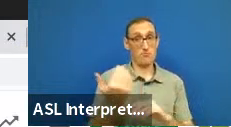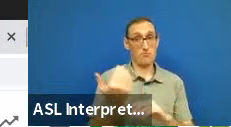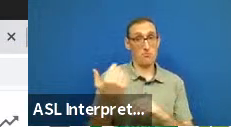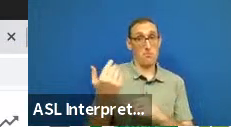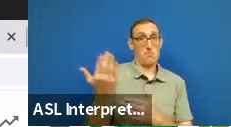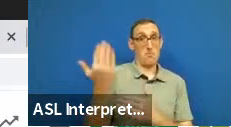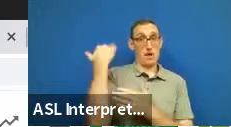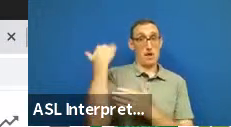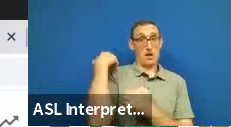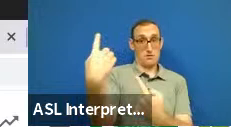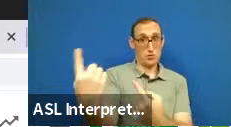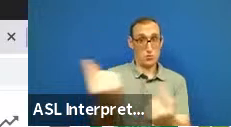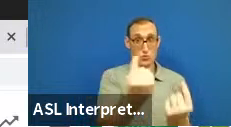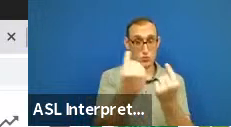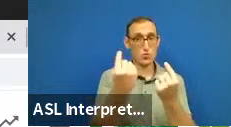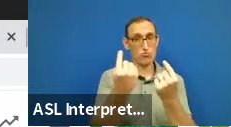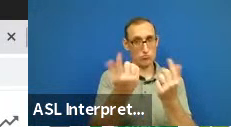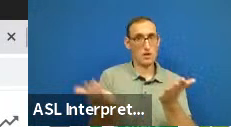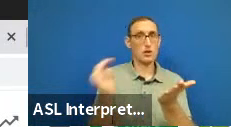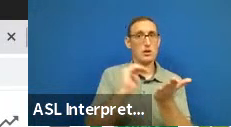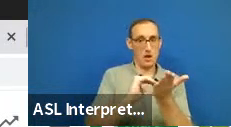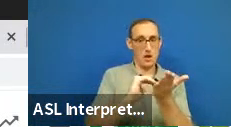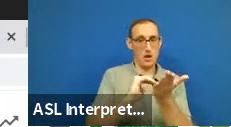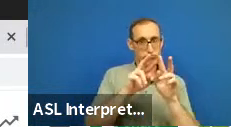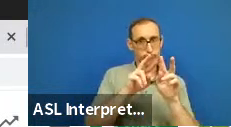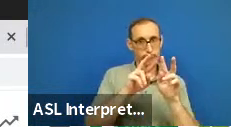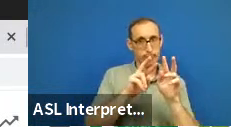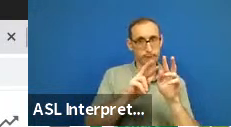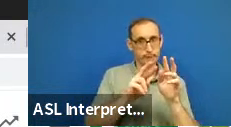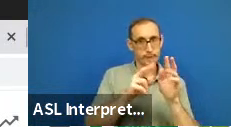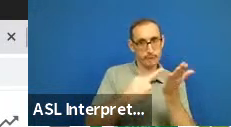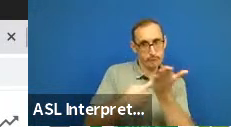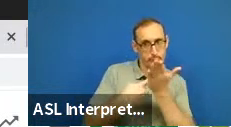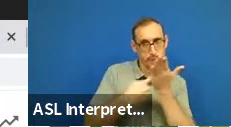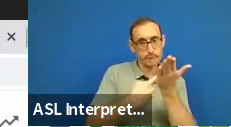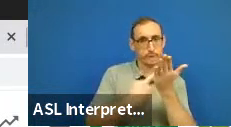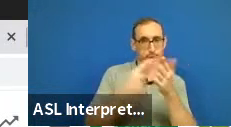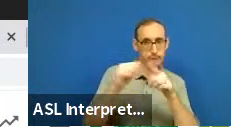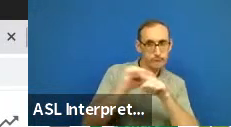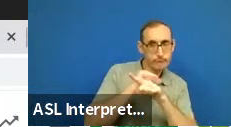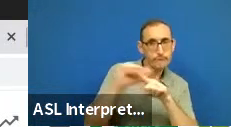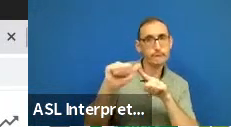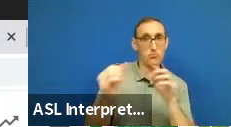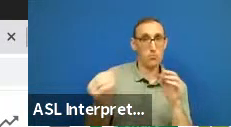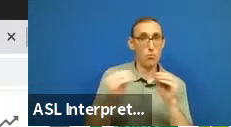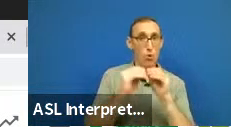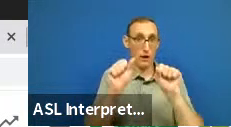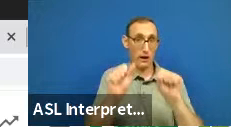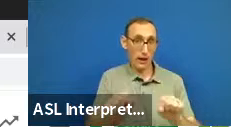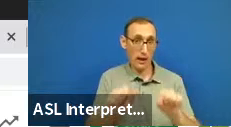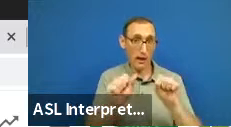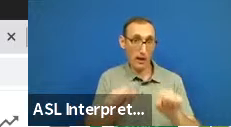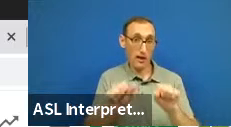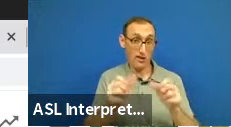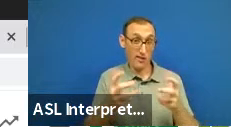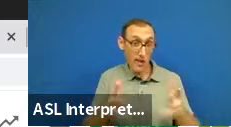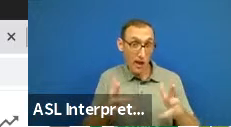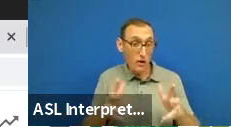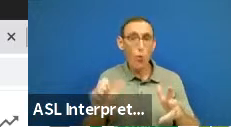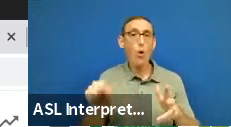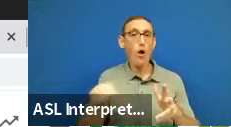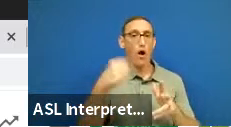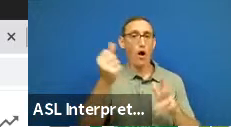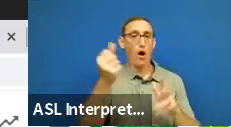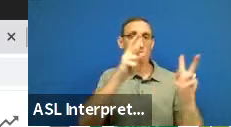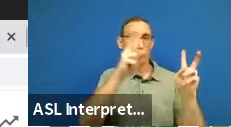not the only opportunities for professional development. We can actually participate in other ones, but this is more whole board. Dr. Yeager? I would like us